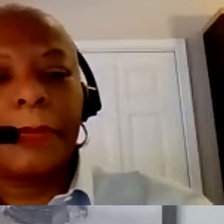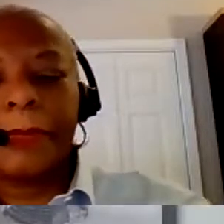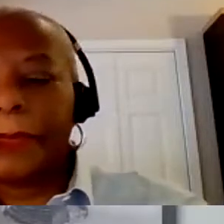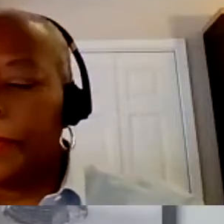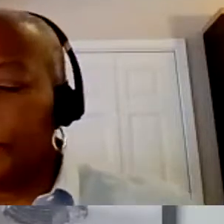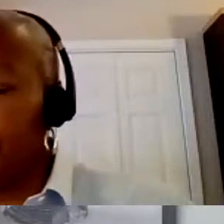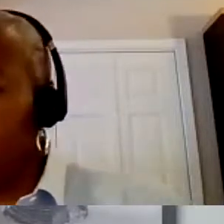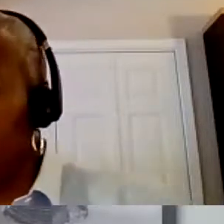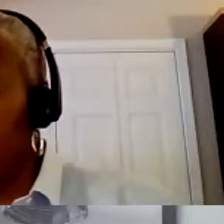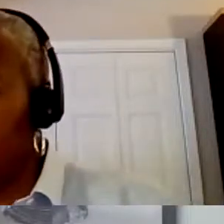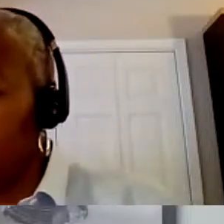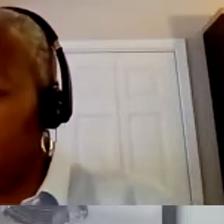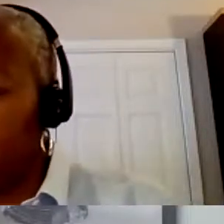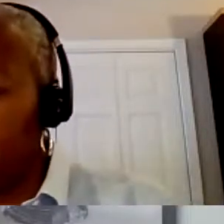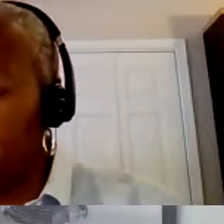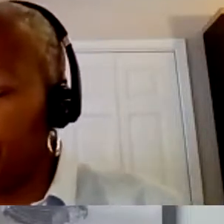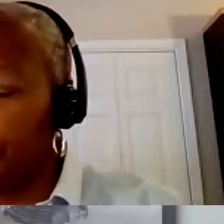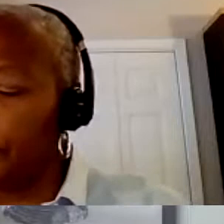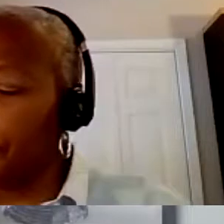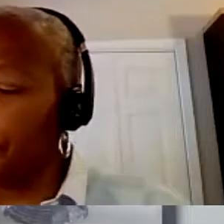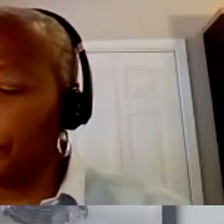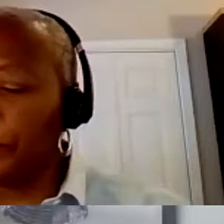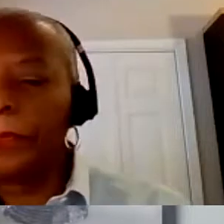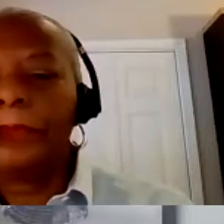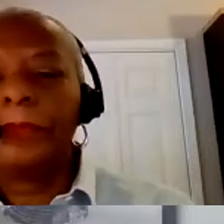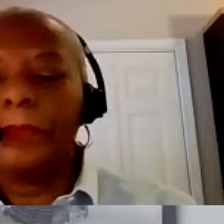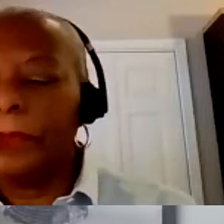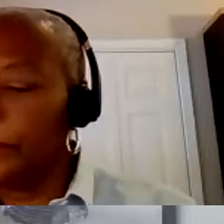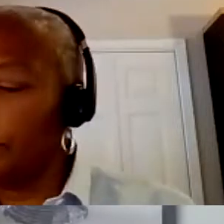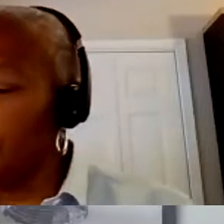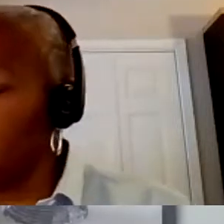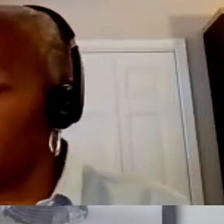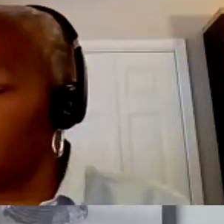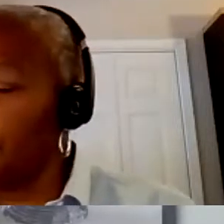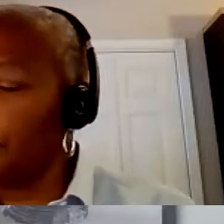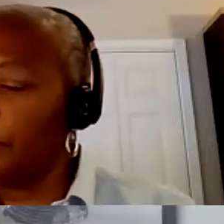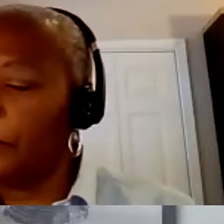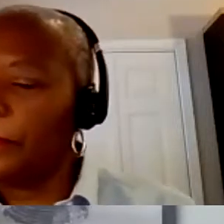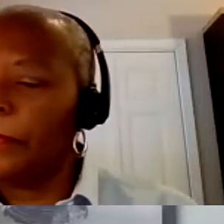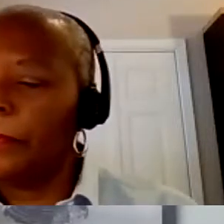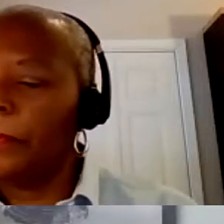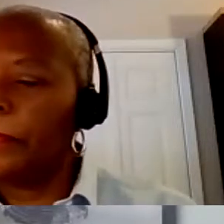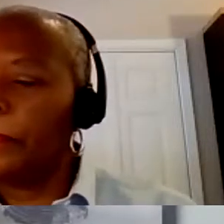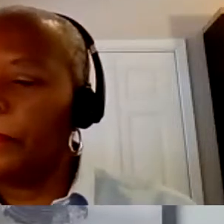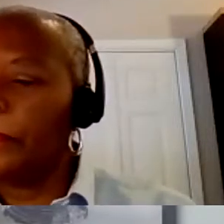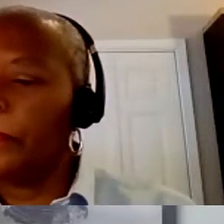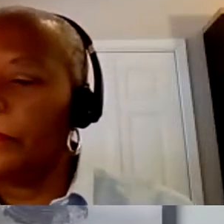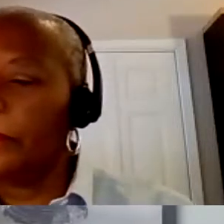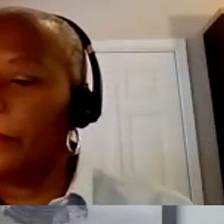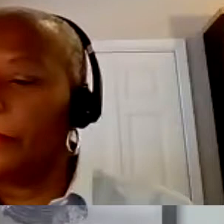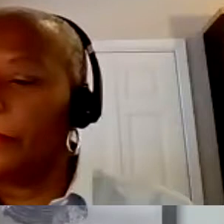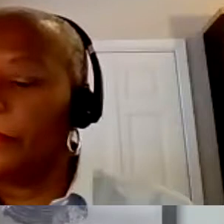people. For example, at the minority serving institution level, we recommend that the institutional